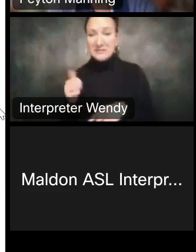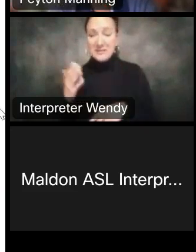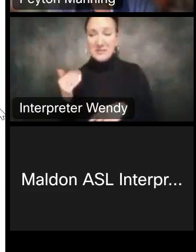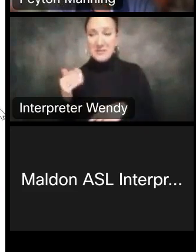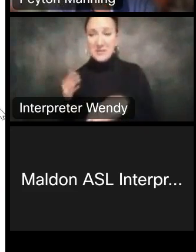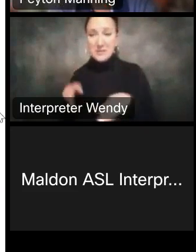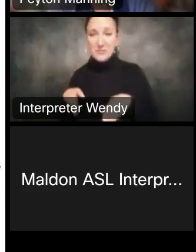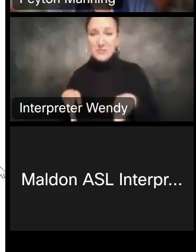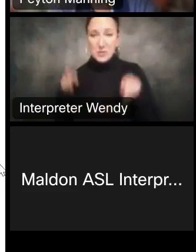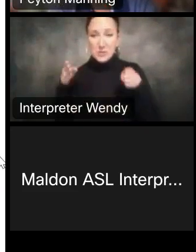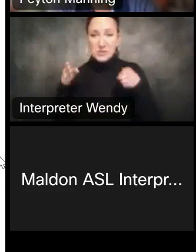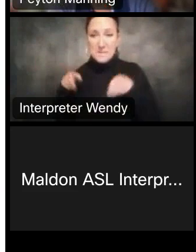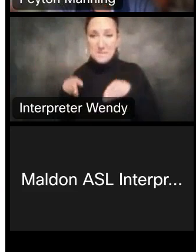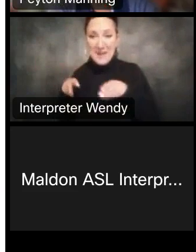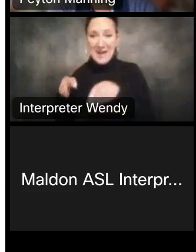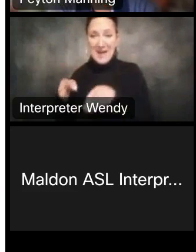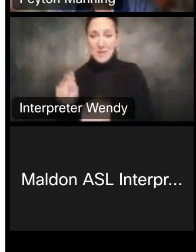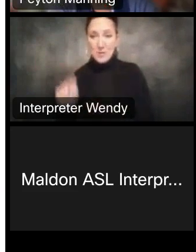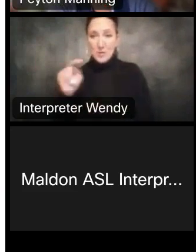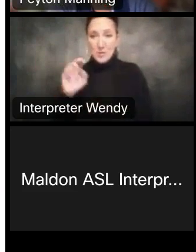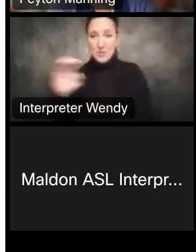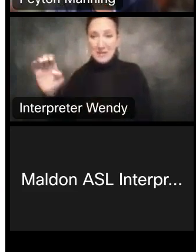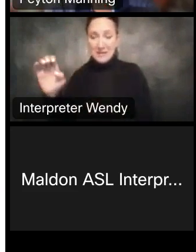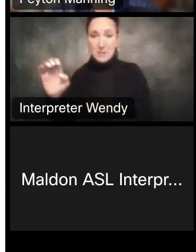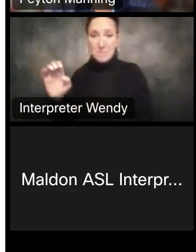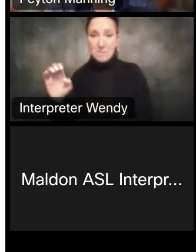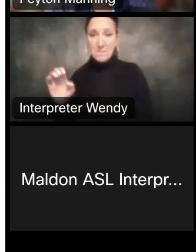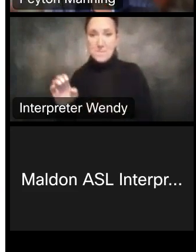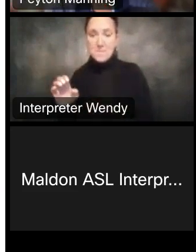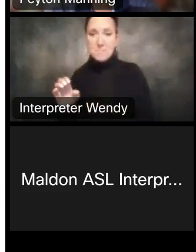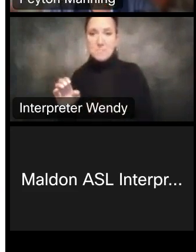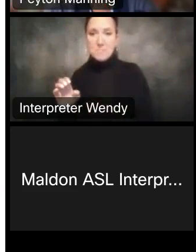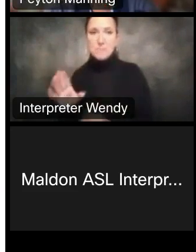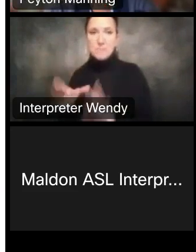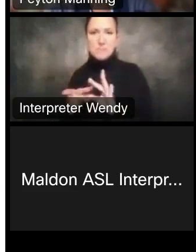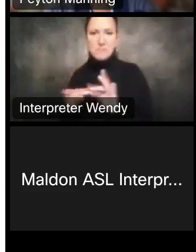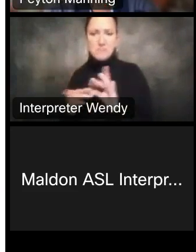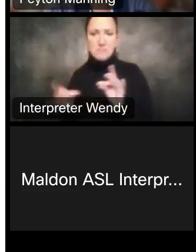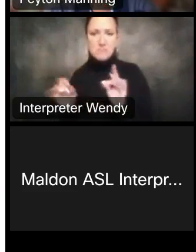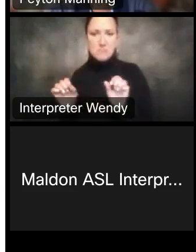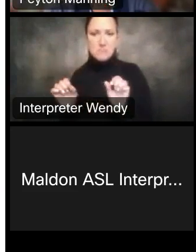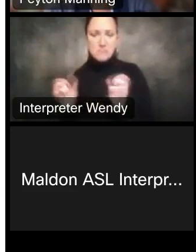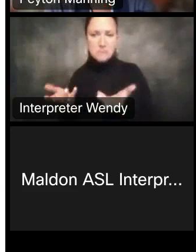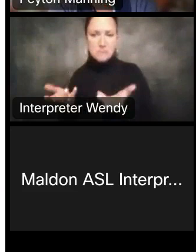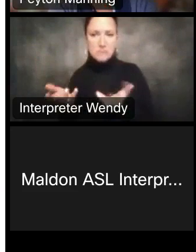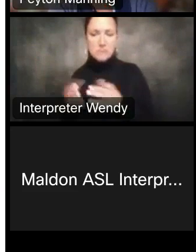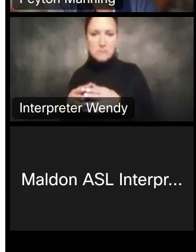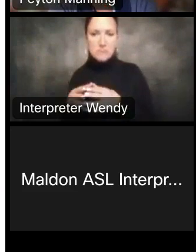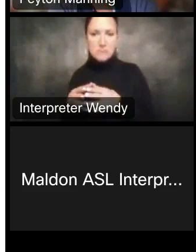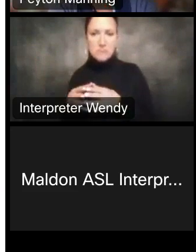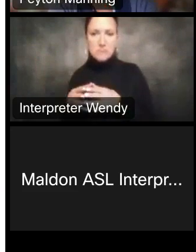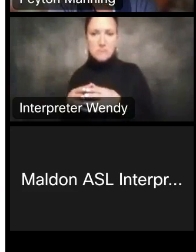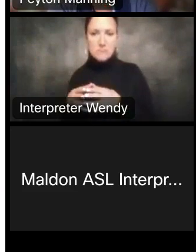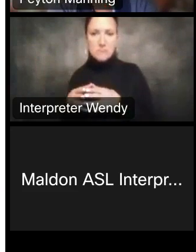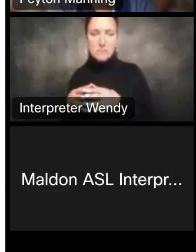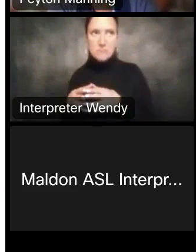the north side? Jamie, definitely a comment that we'll record. I